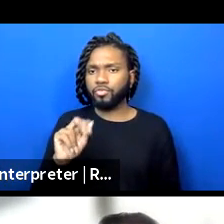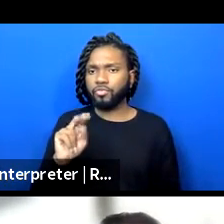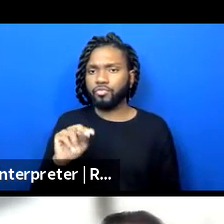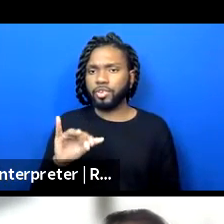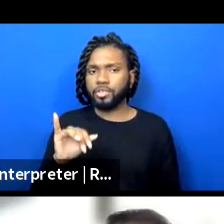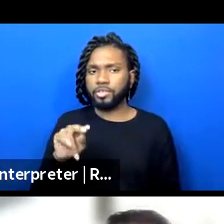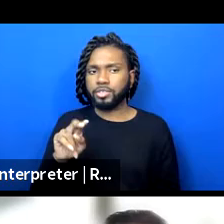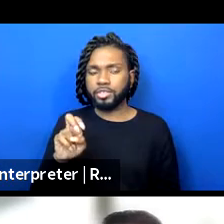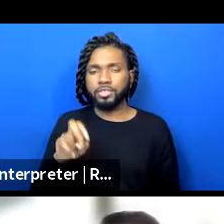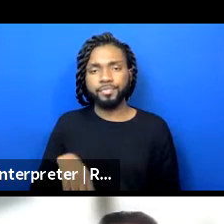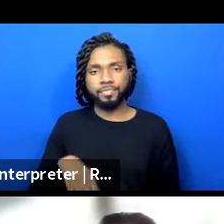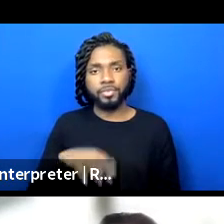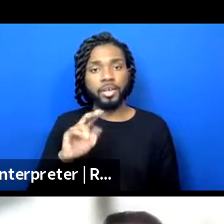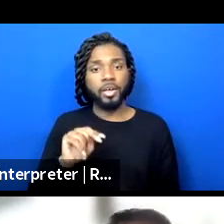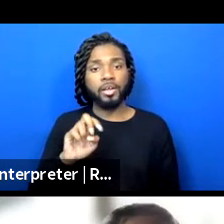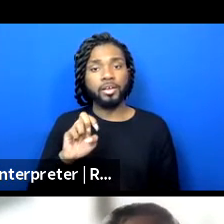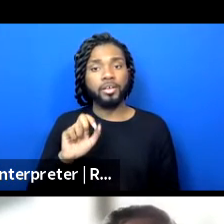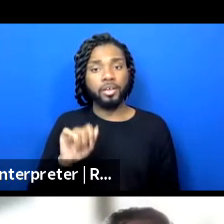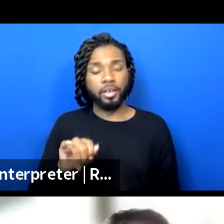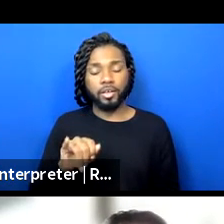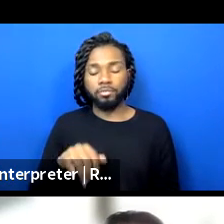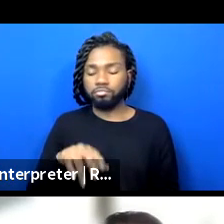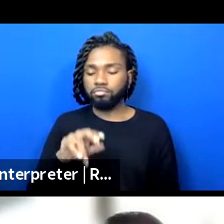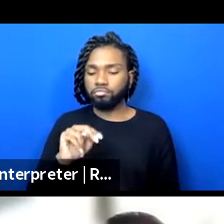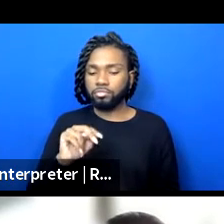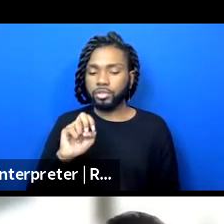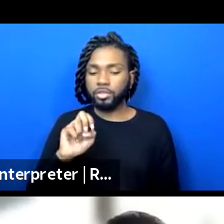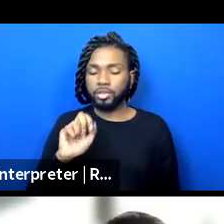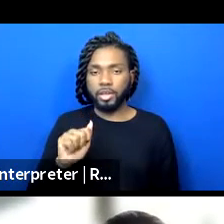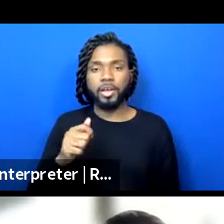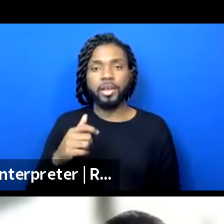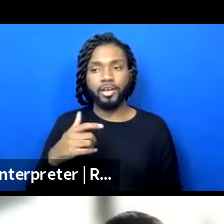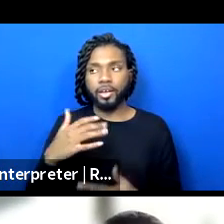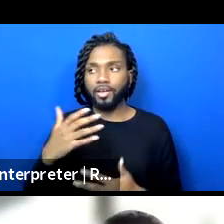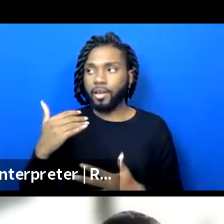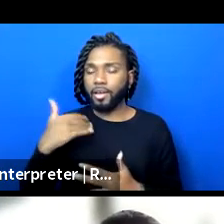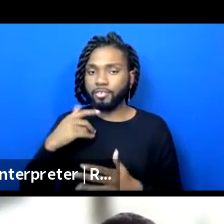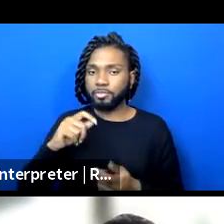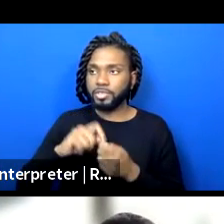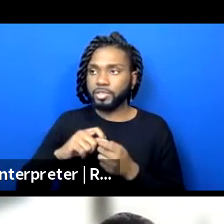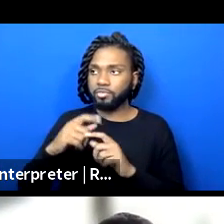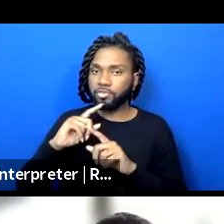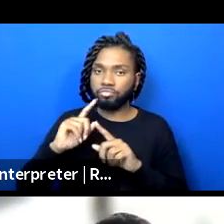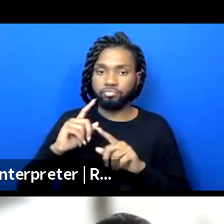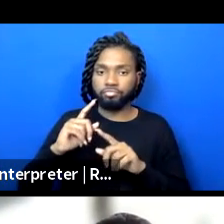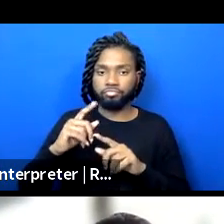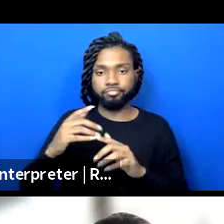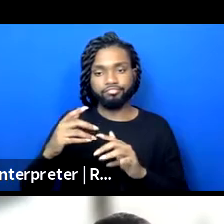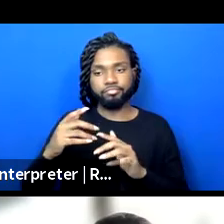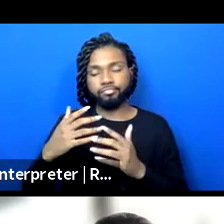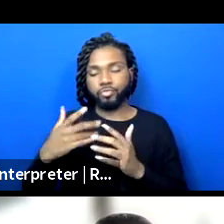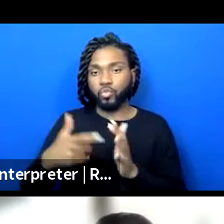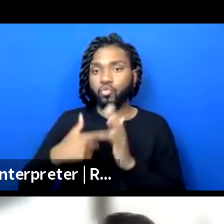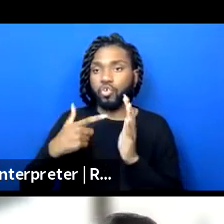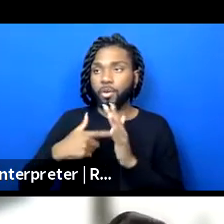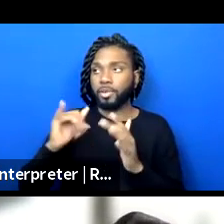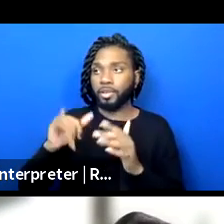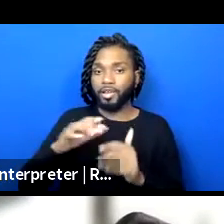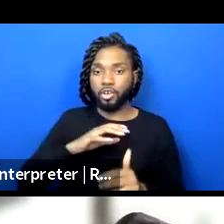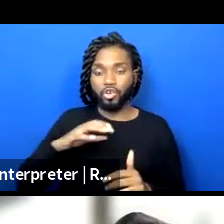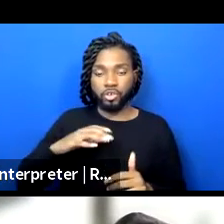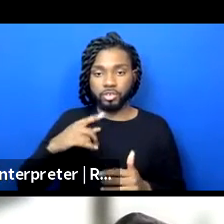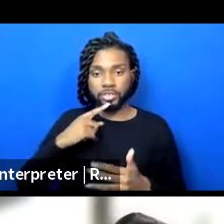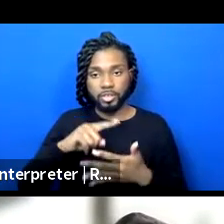is guided by directives from Congress in how money can be spent. And historically, this is a result,